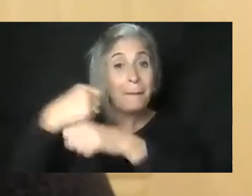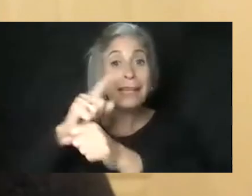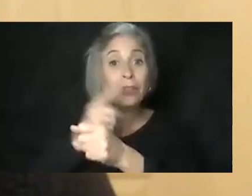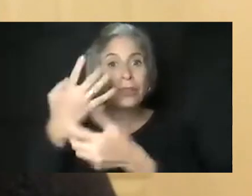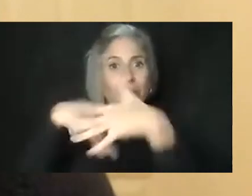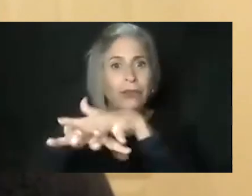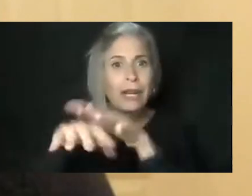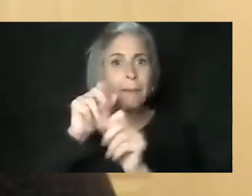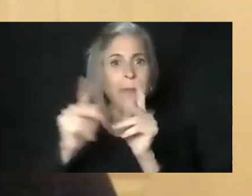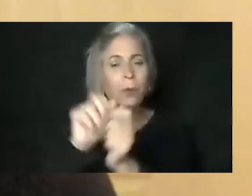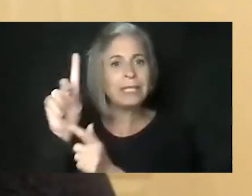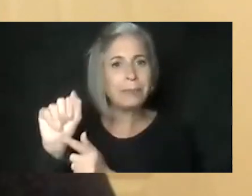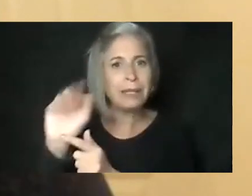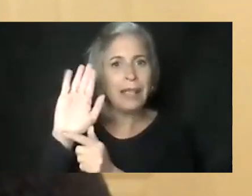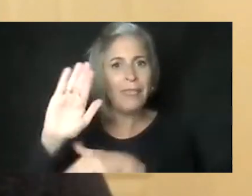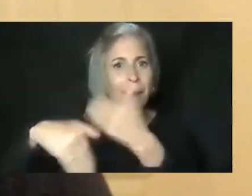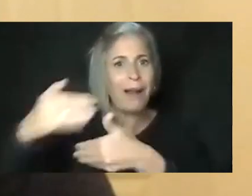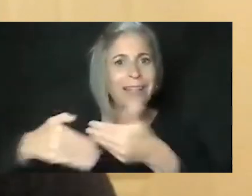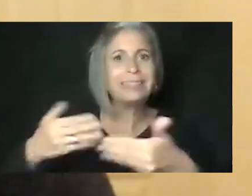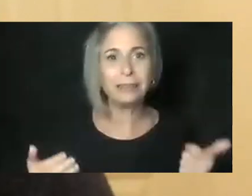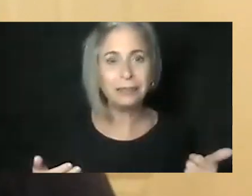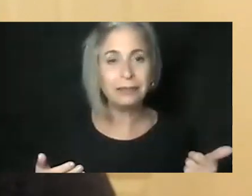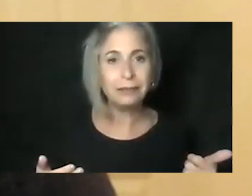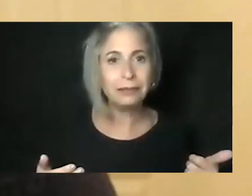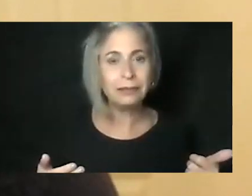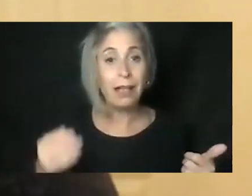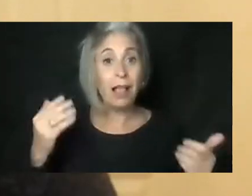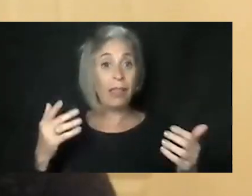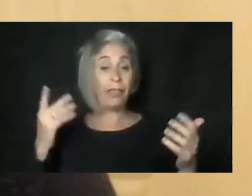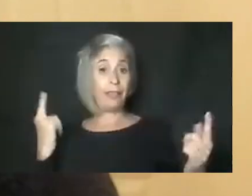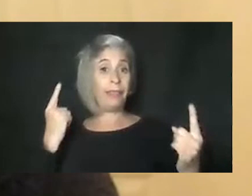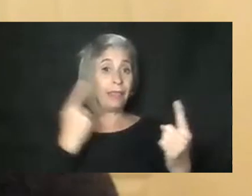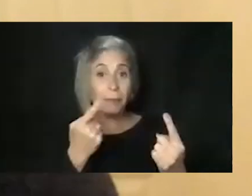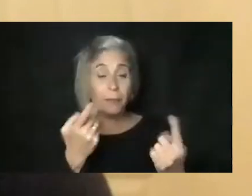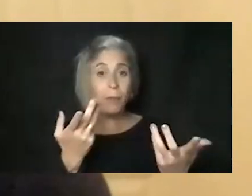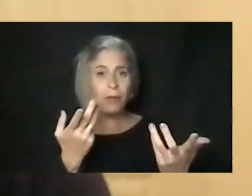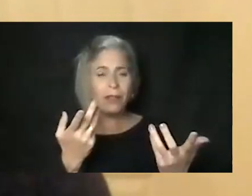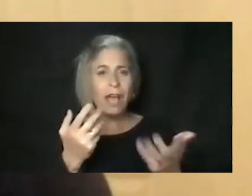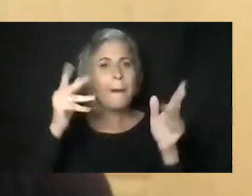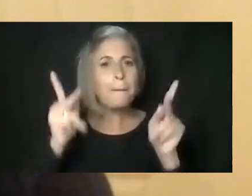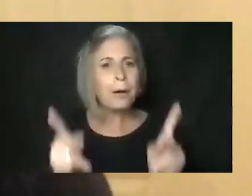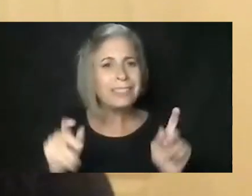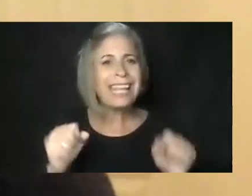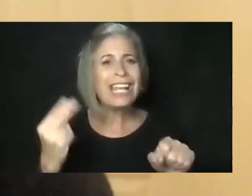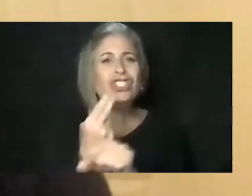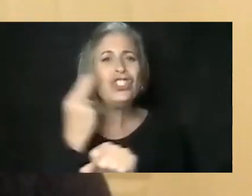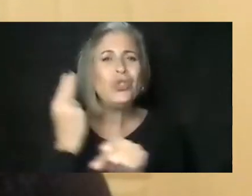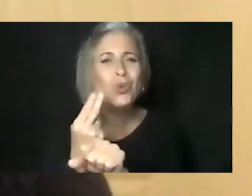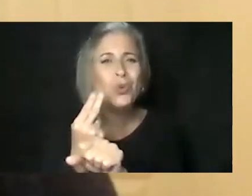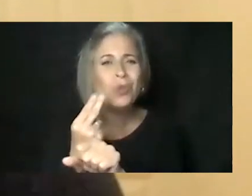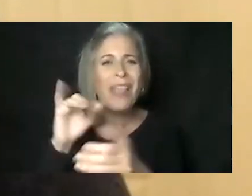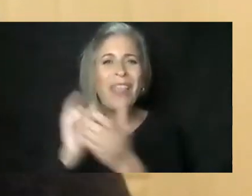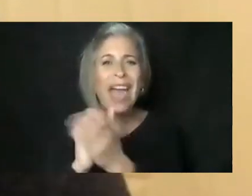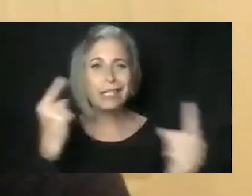integrating people with disabilities in that process. Because ultimately the biggest stamp is that a person can use it. And that's what you want to